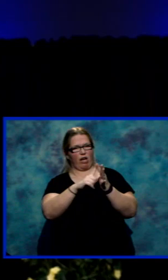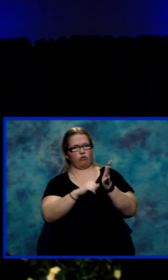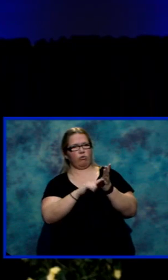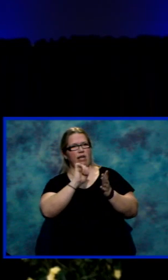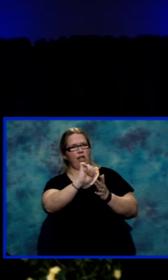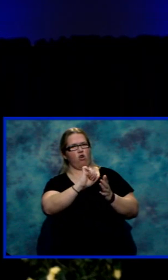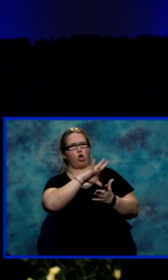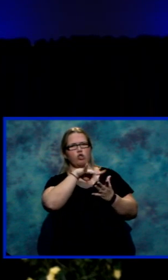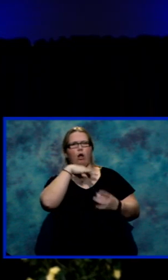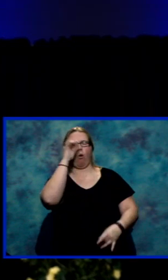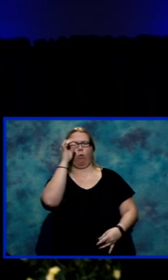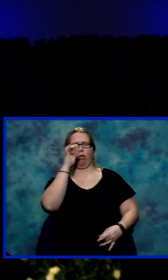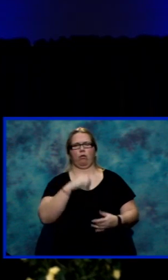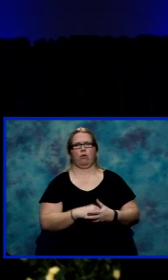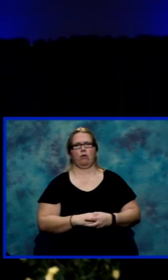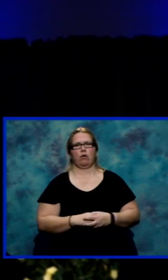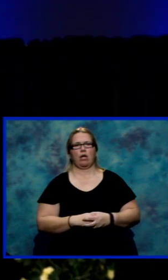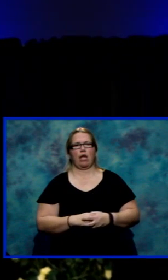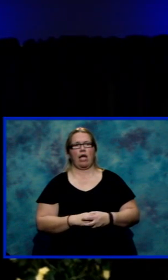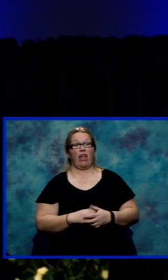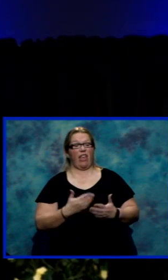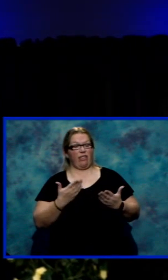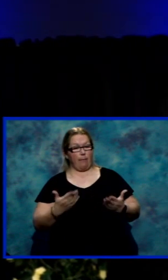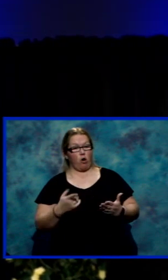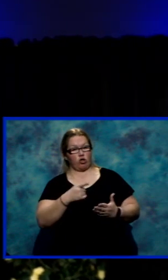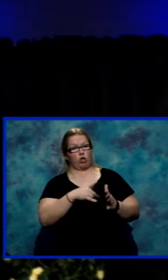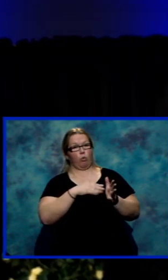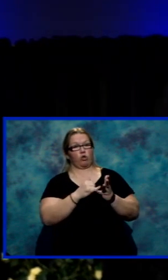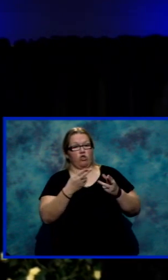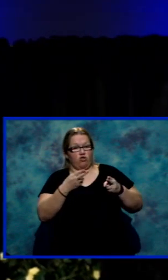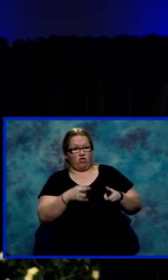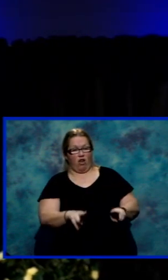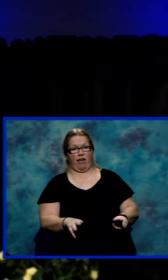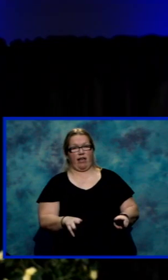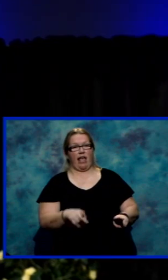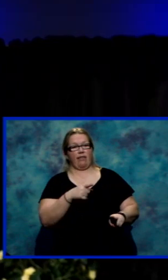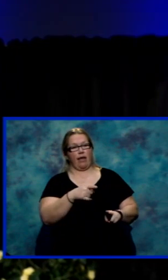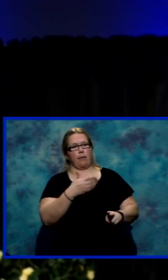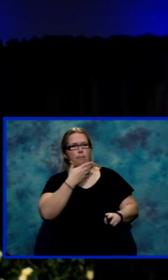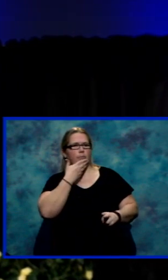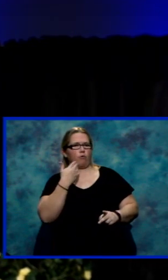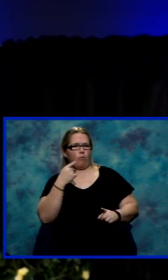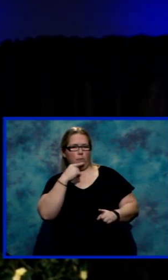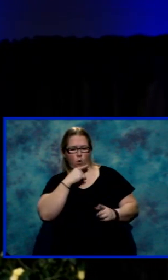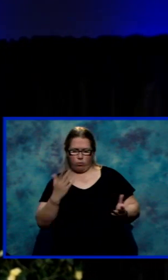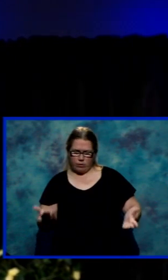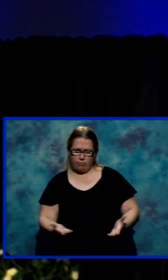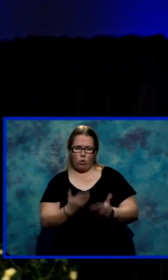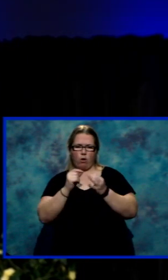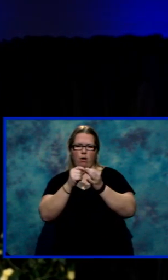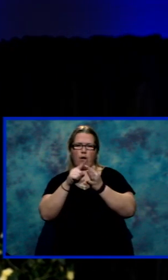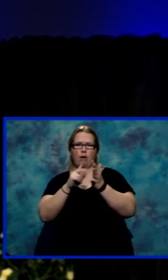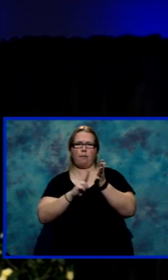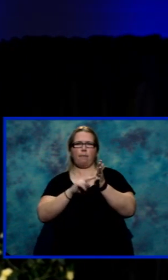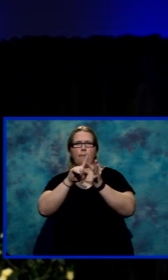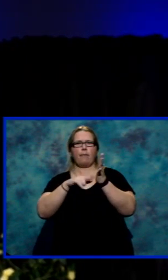soul. You see, the moment that she was dying, and this beautiful little boy, Benjamin, was born,